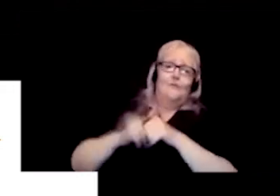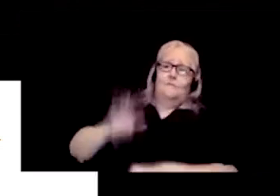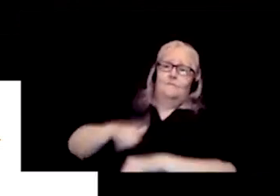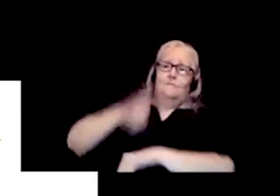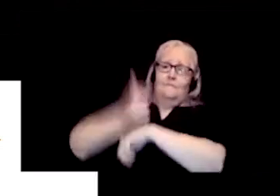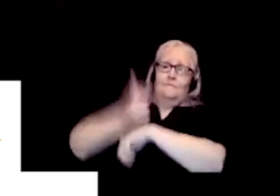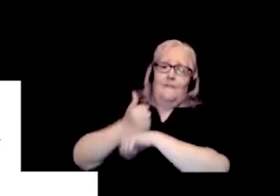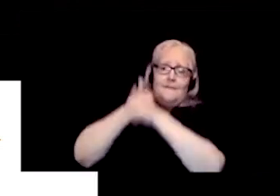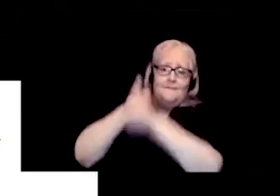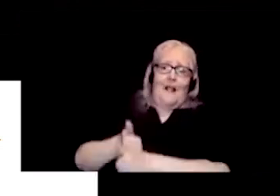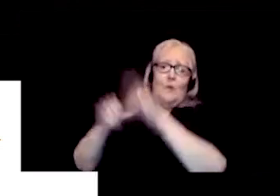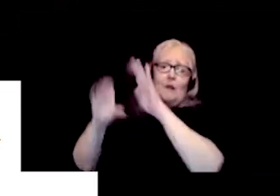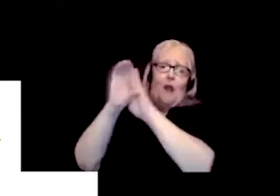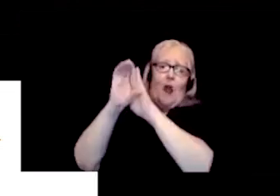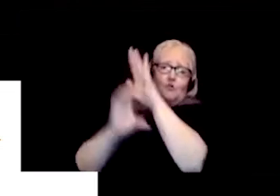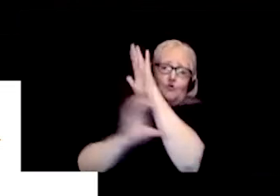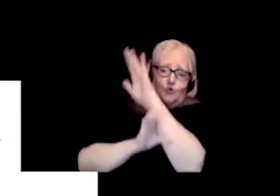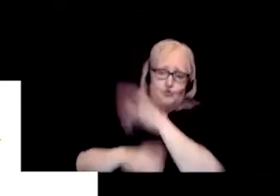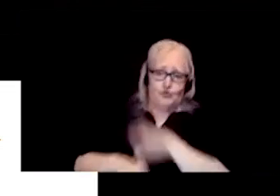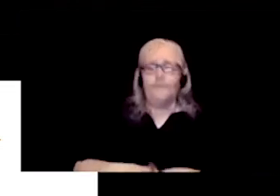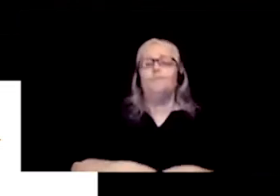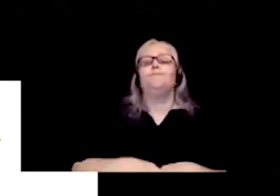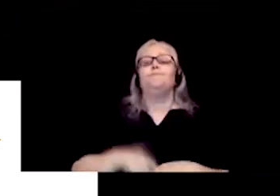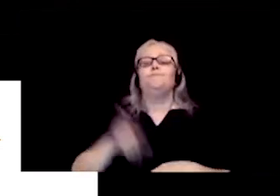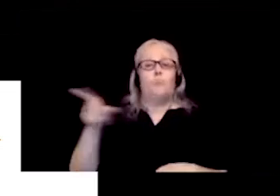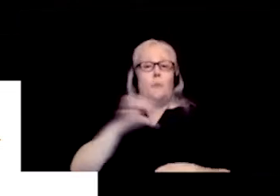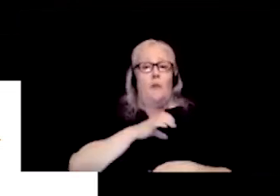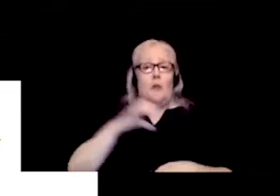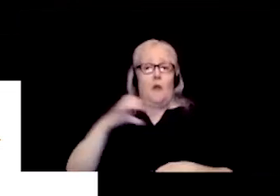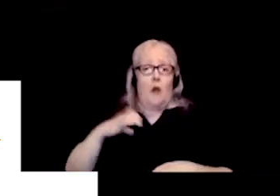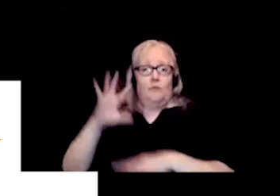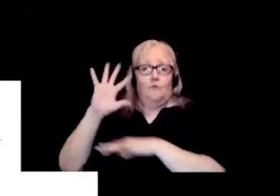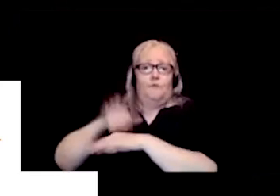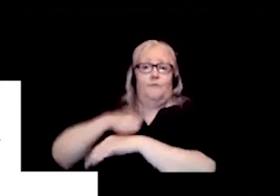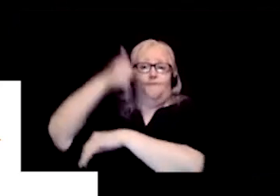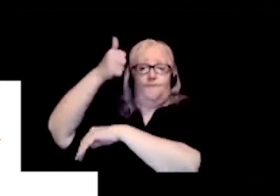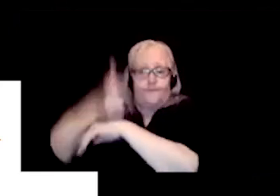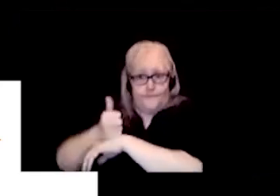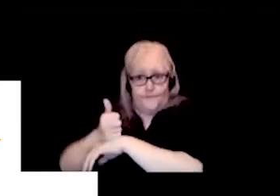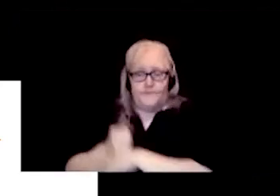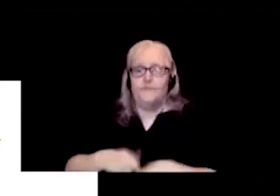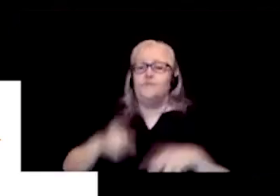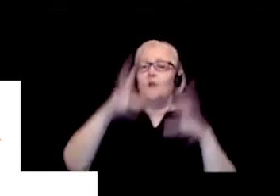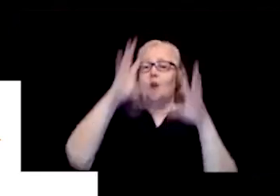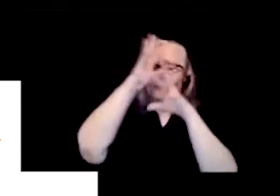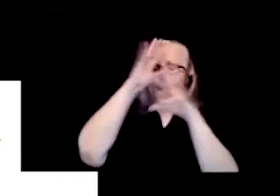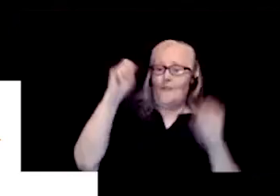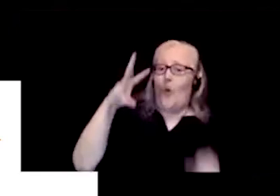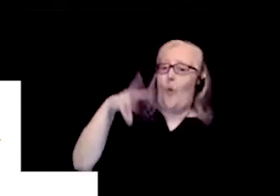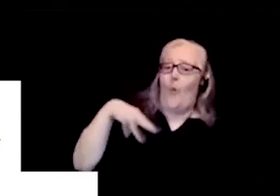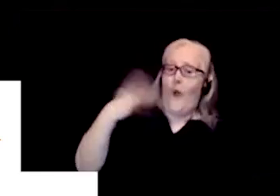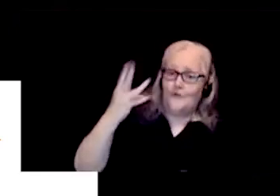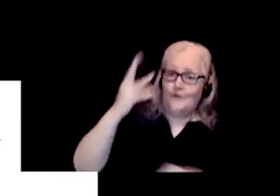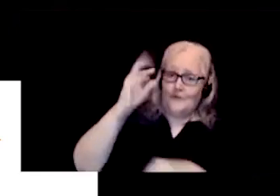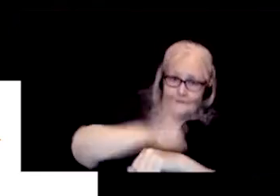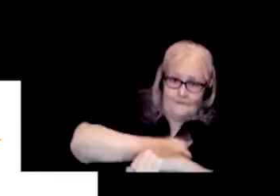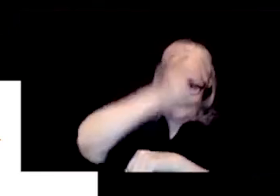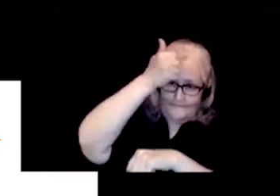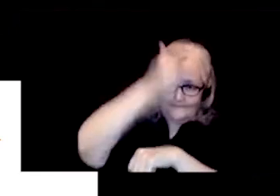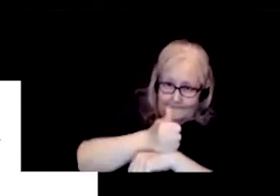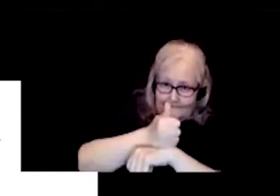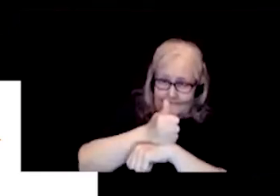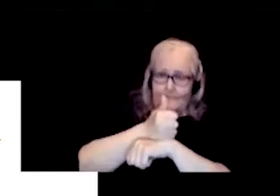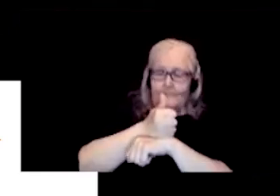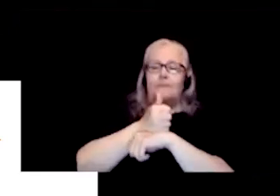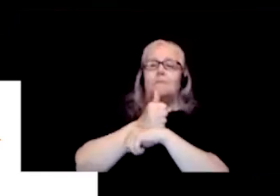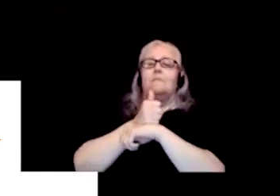the US Congress was established, once President George Washington was seated, there was an